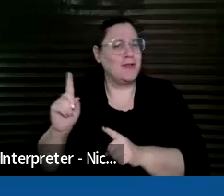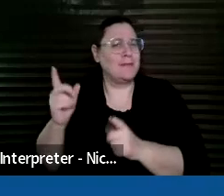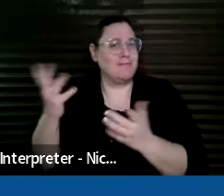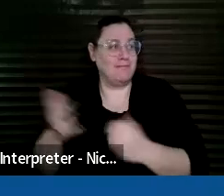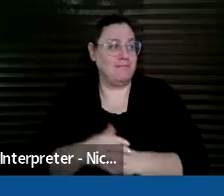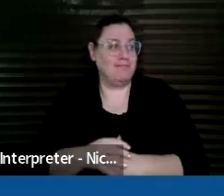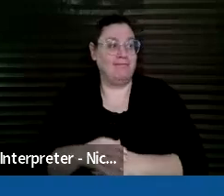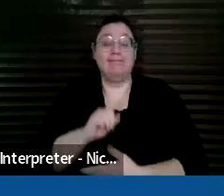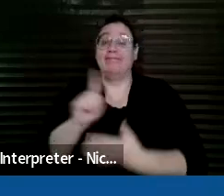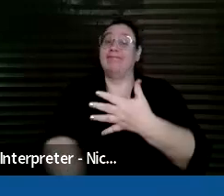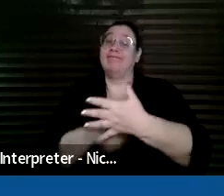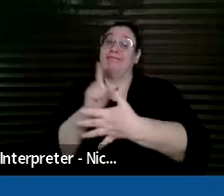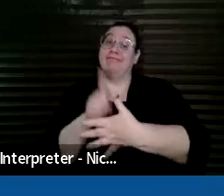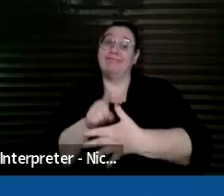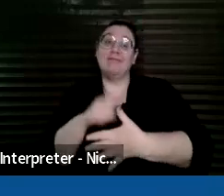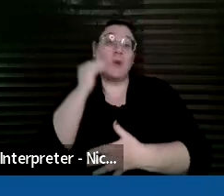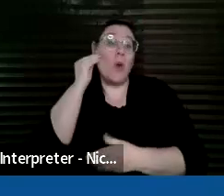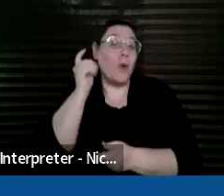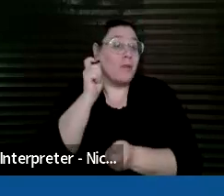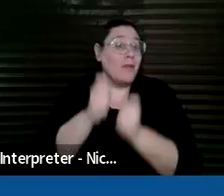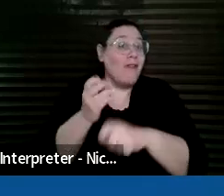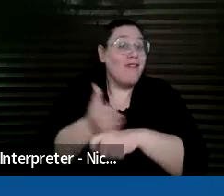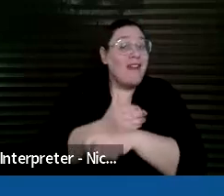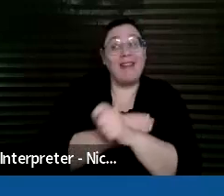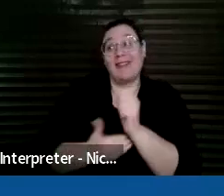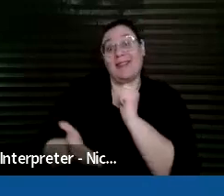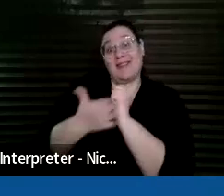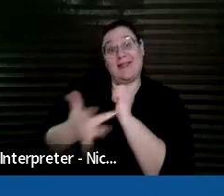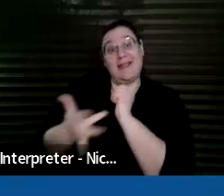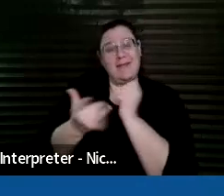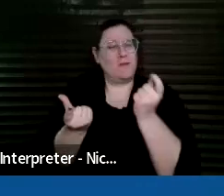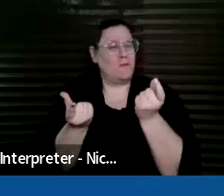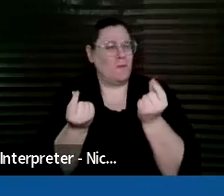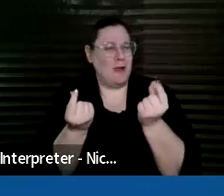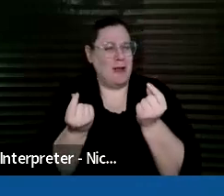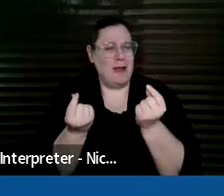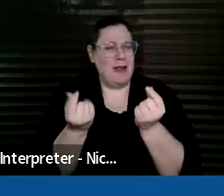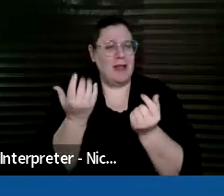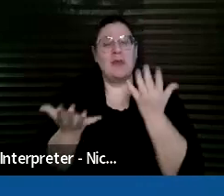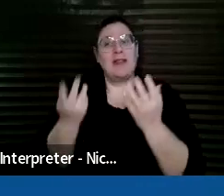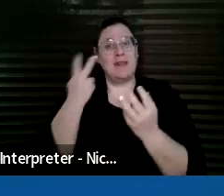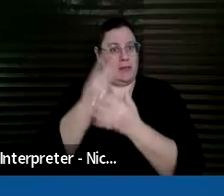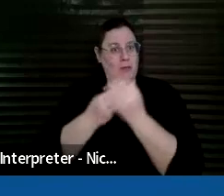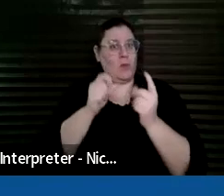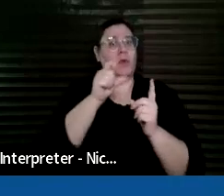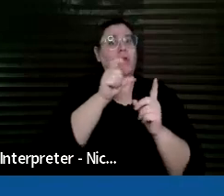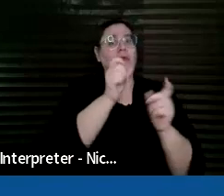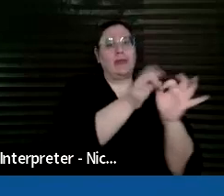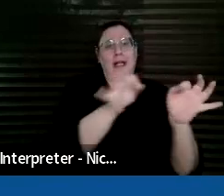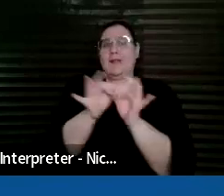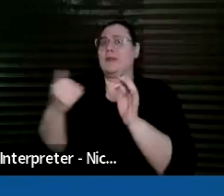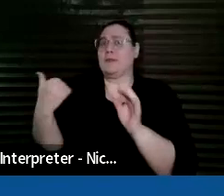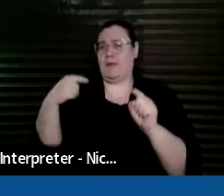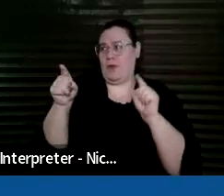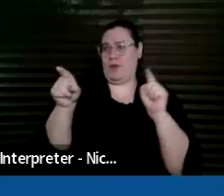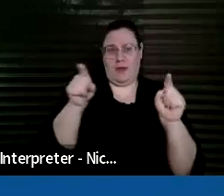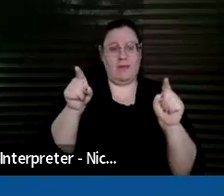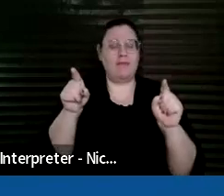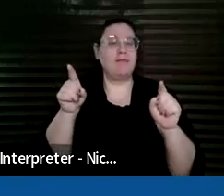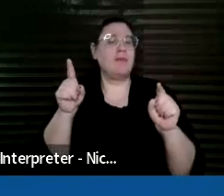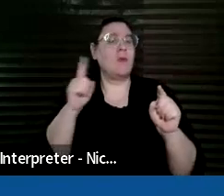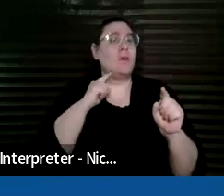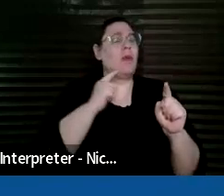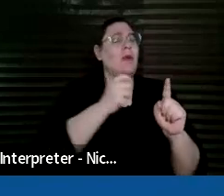is home modification and assistive technology? You may have heard these terms before. We'd like to share their